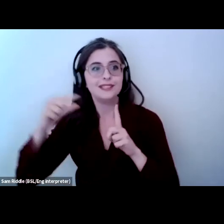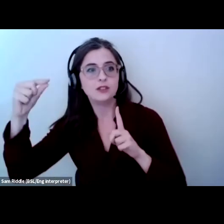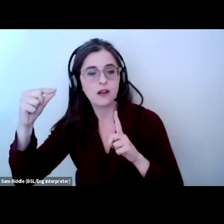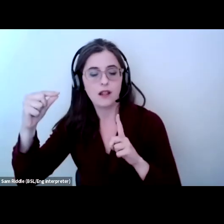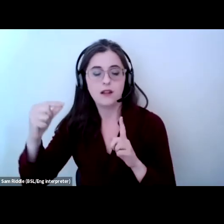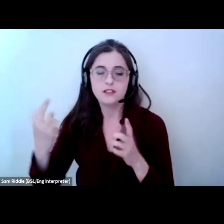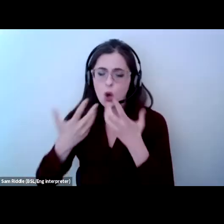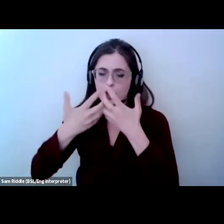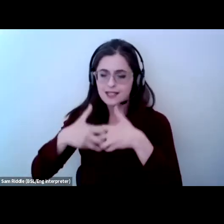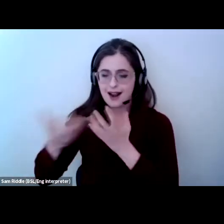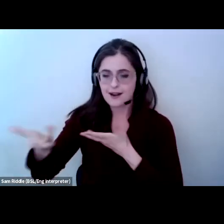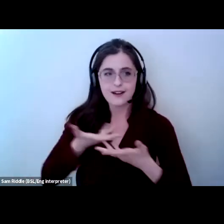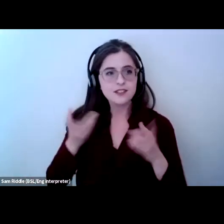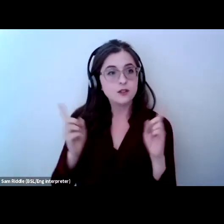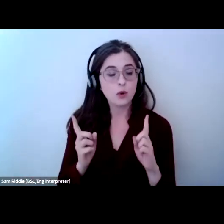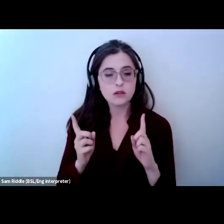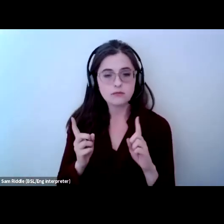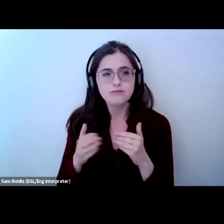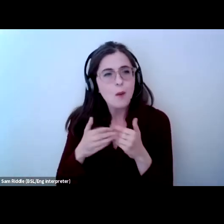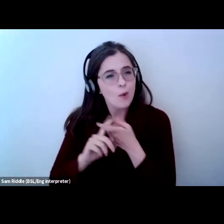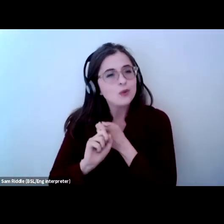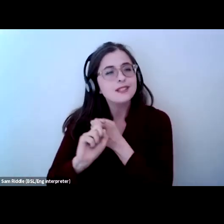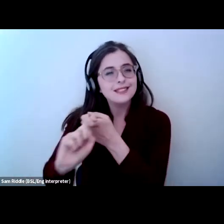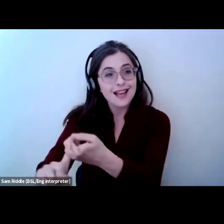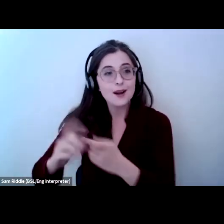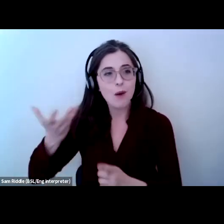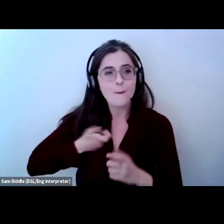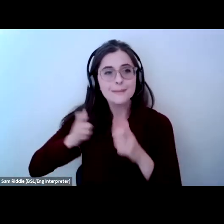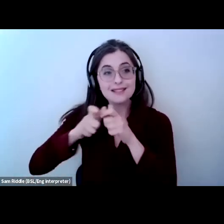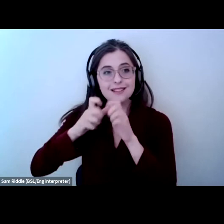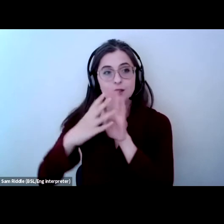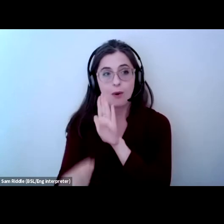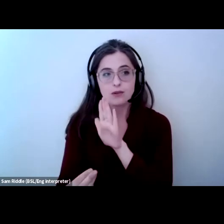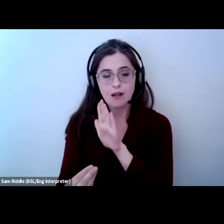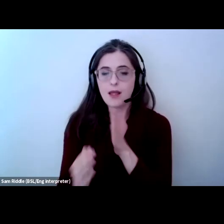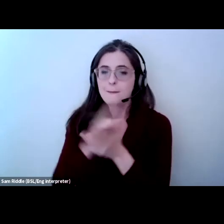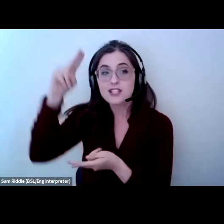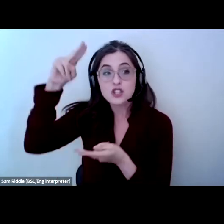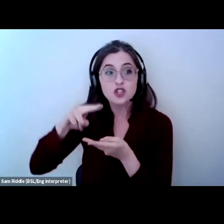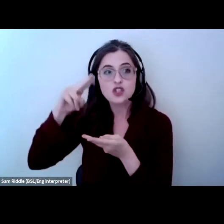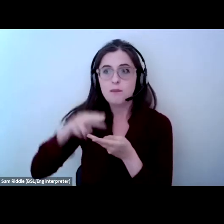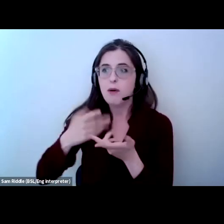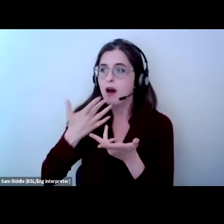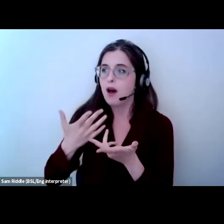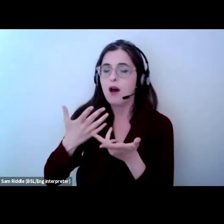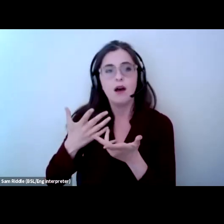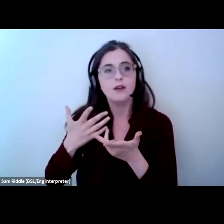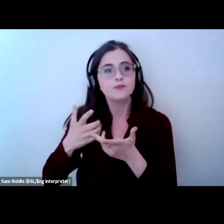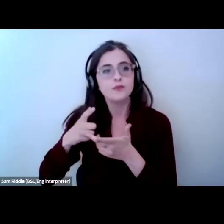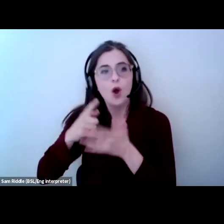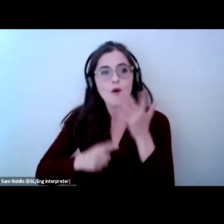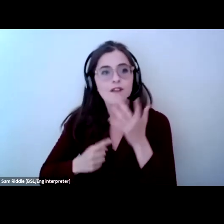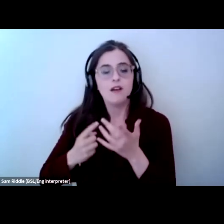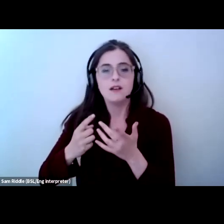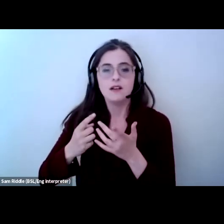with the tech, what that gives us is a more sustainable business model. We have lower overheads because we have more automation. We